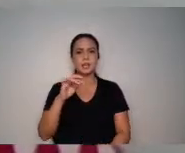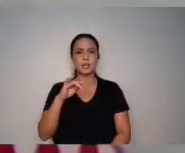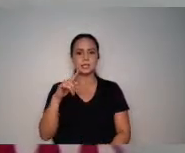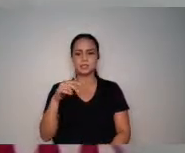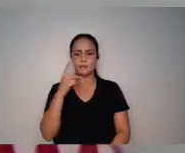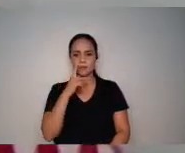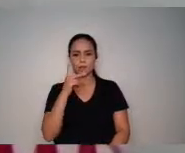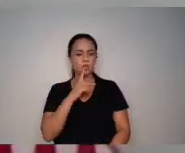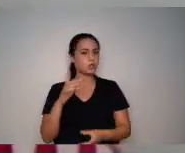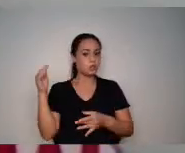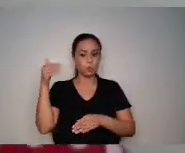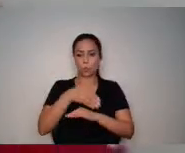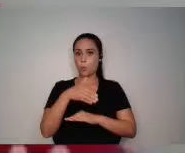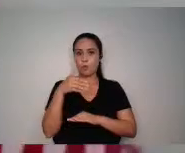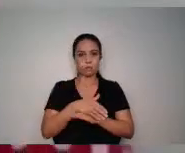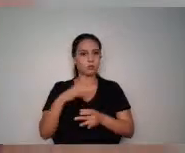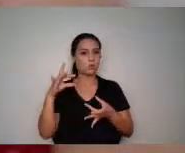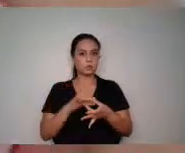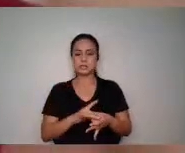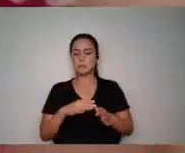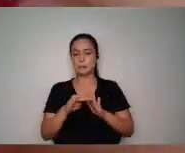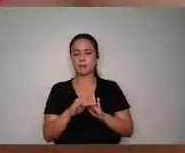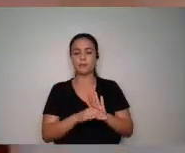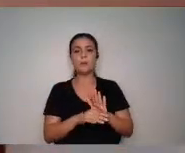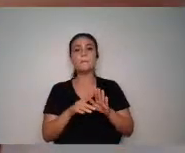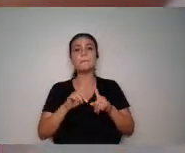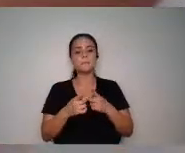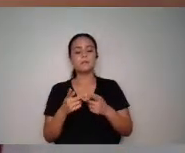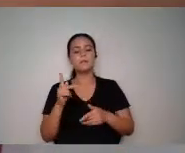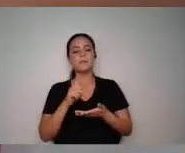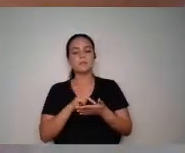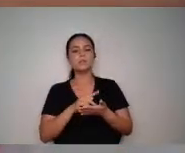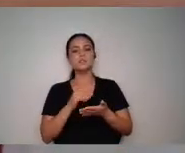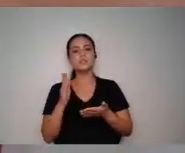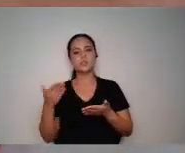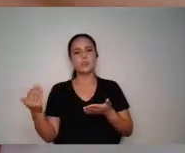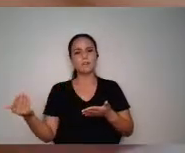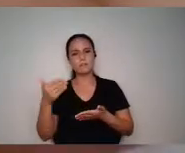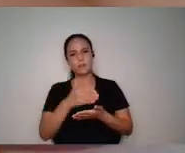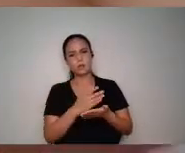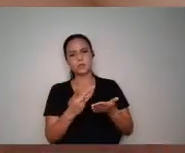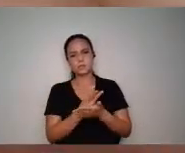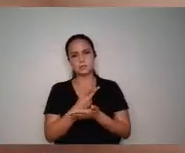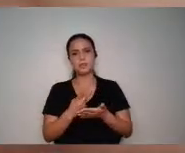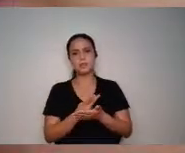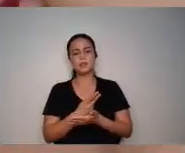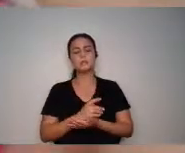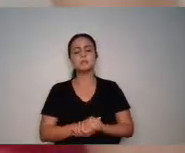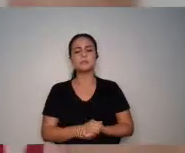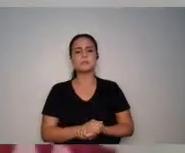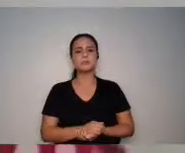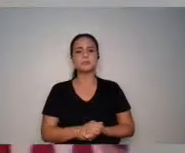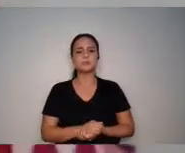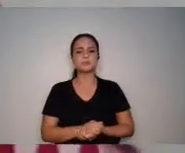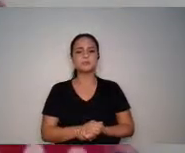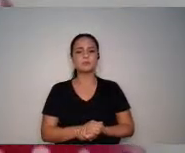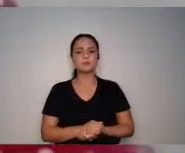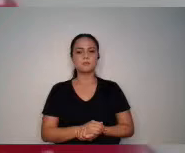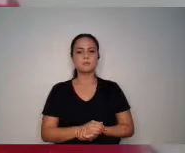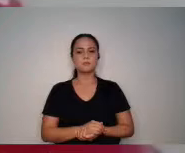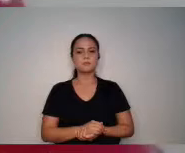important to mention, is it's not in the context within the digital platforms, but this was already a